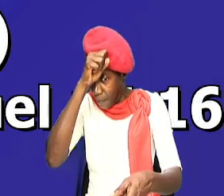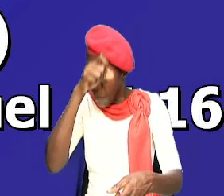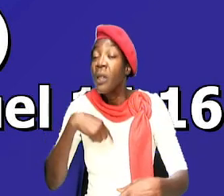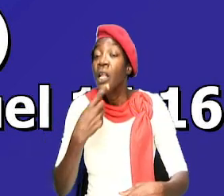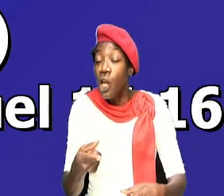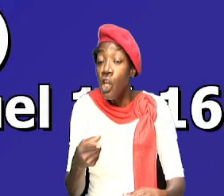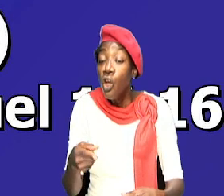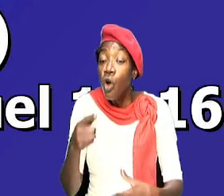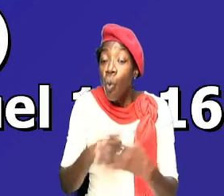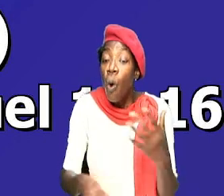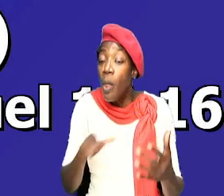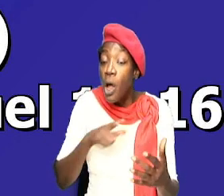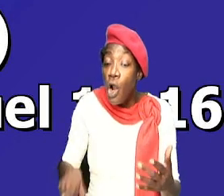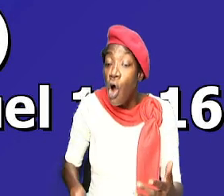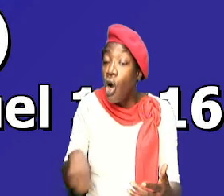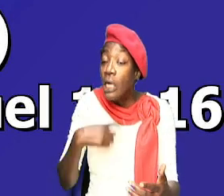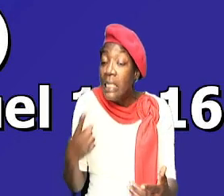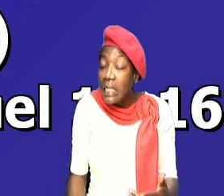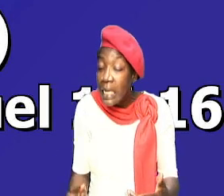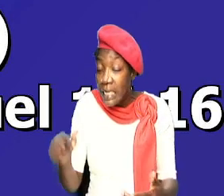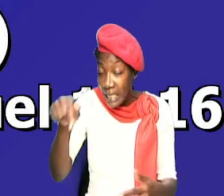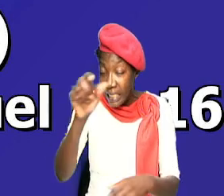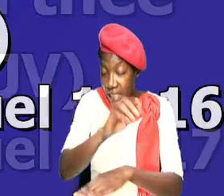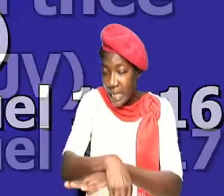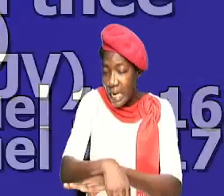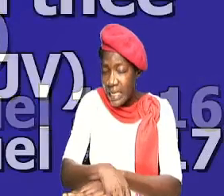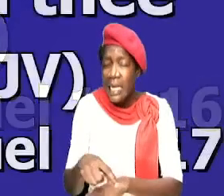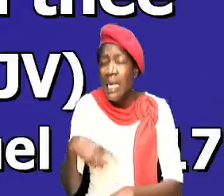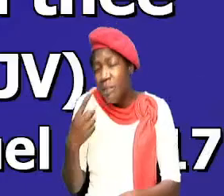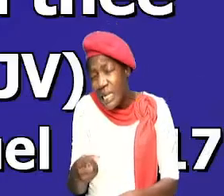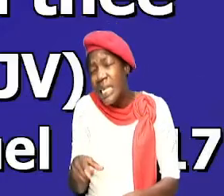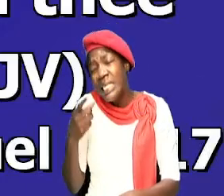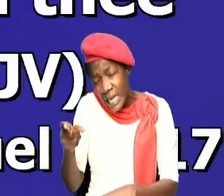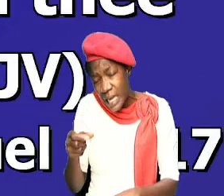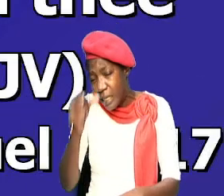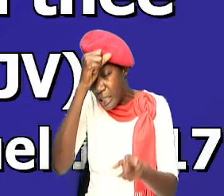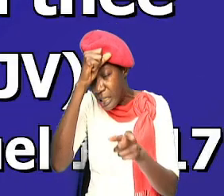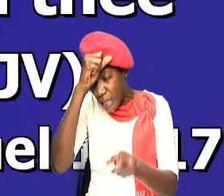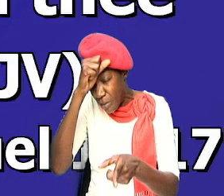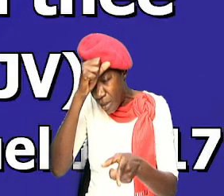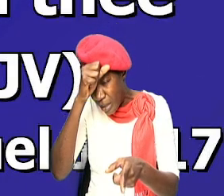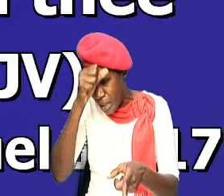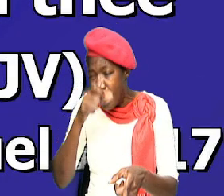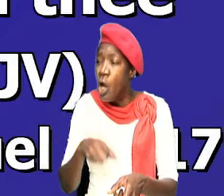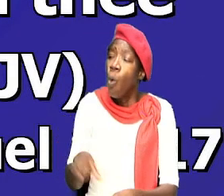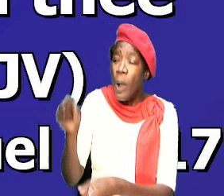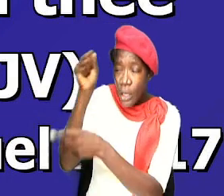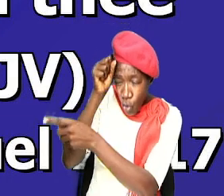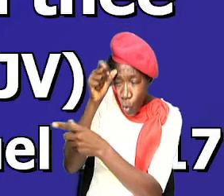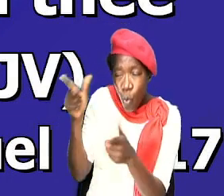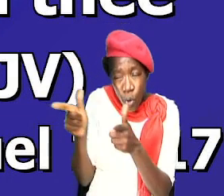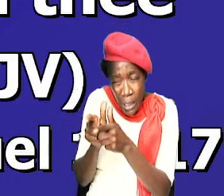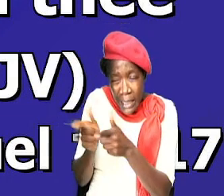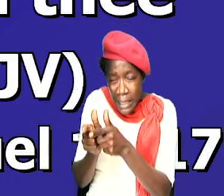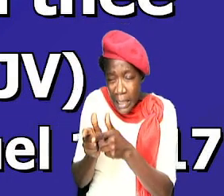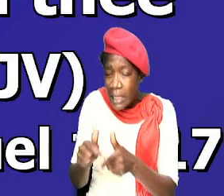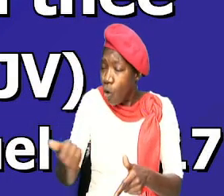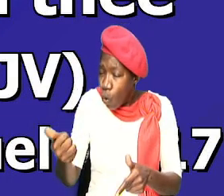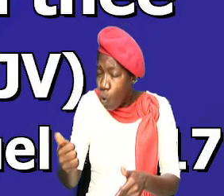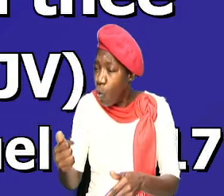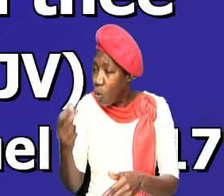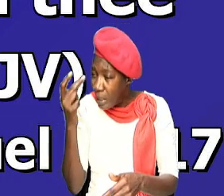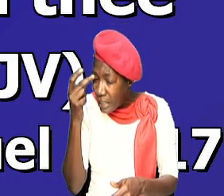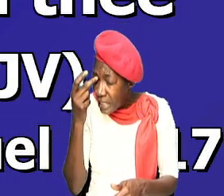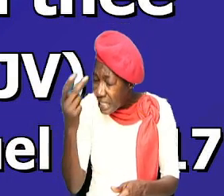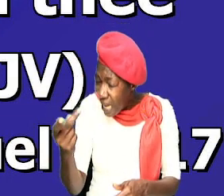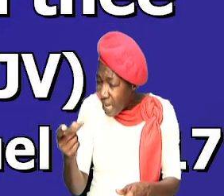he said unto him, say on. And Samuel said, when thou wast little in thine own sight, was thou